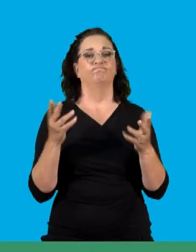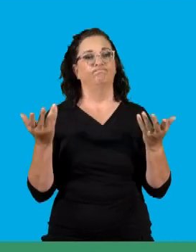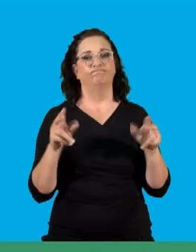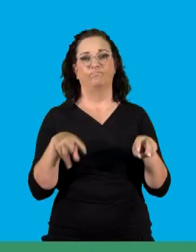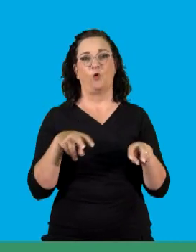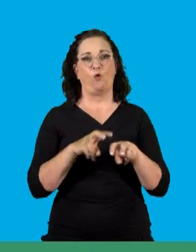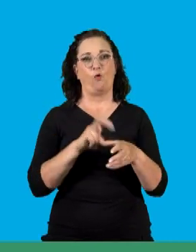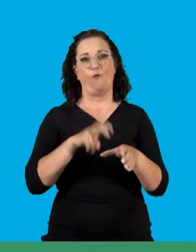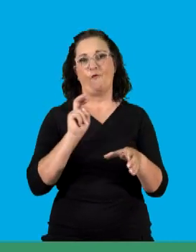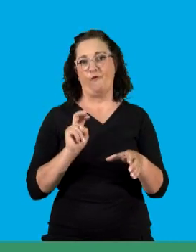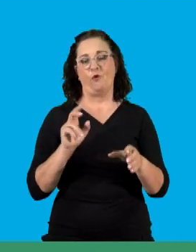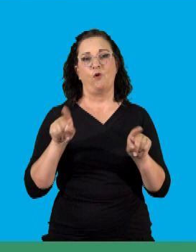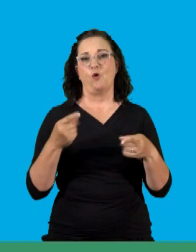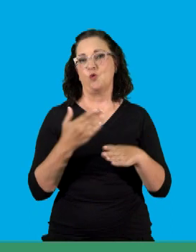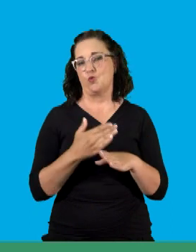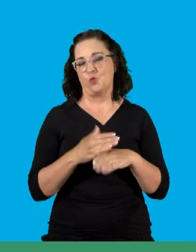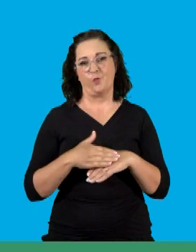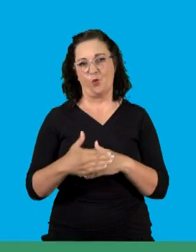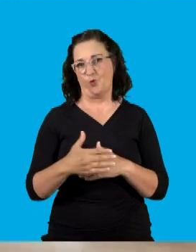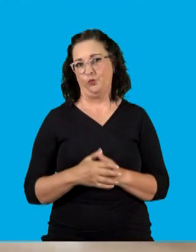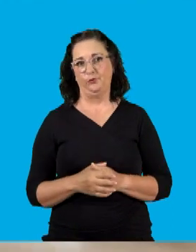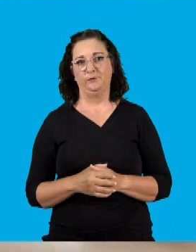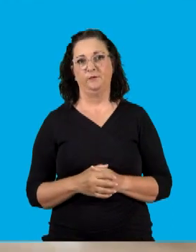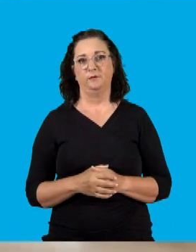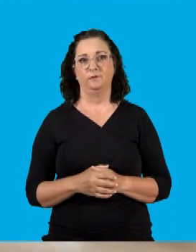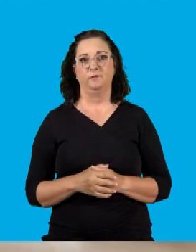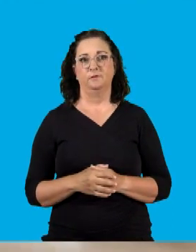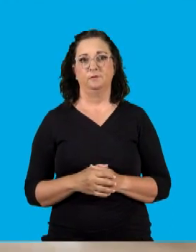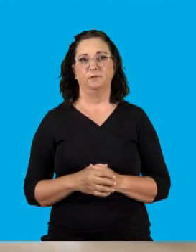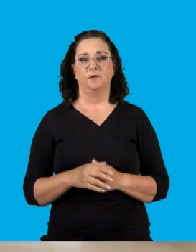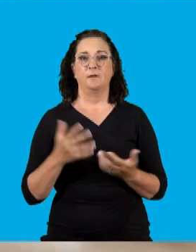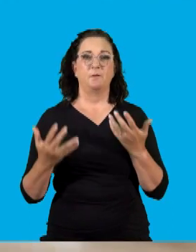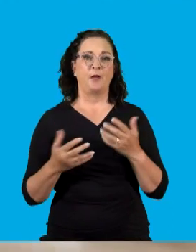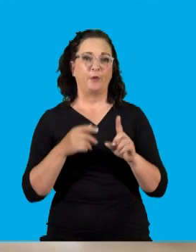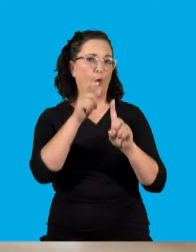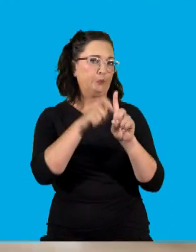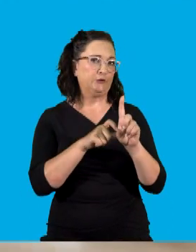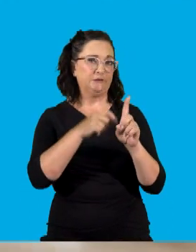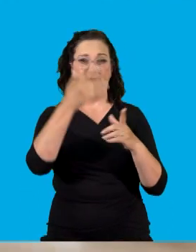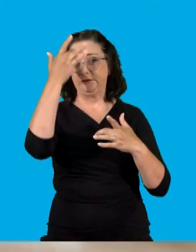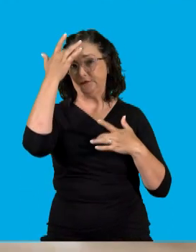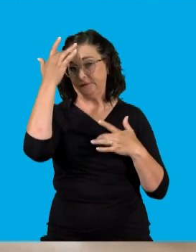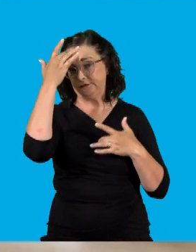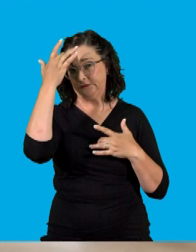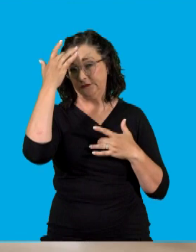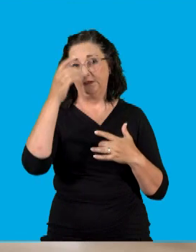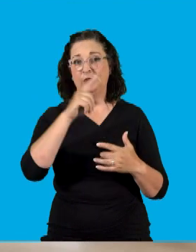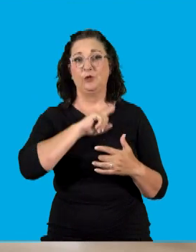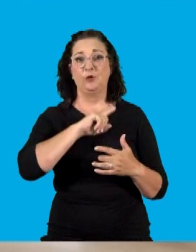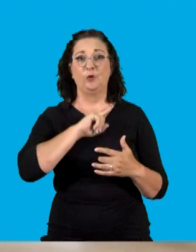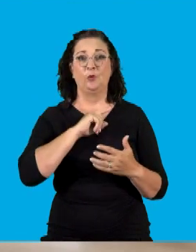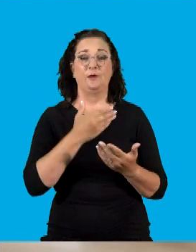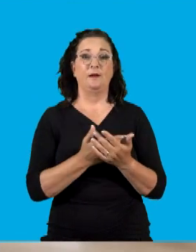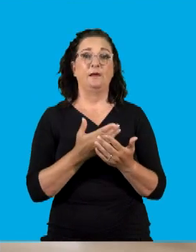of HIV-related diseases, whereby employees end up being sick because of these infectious diseases